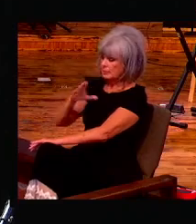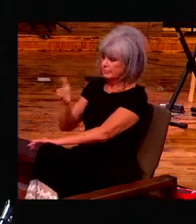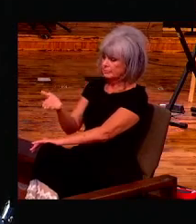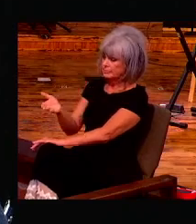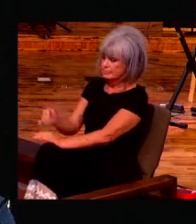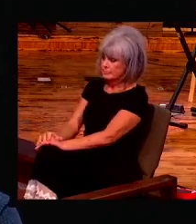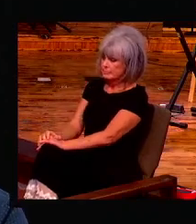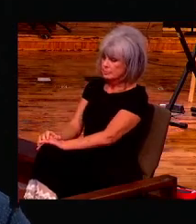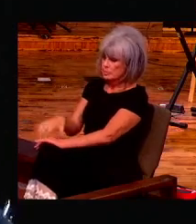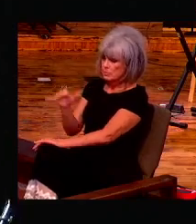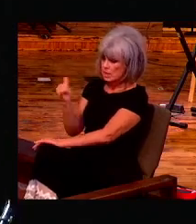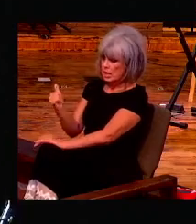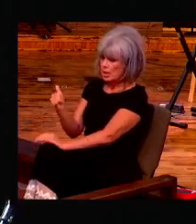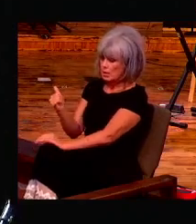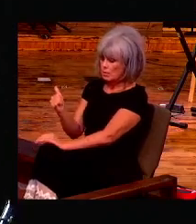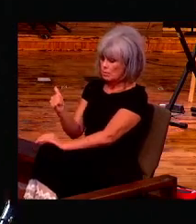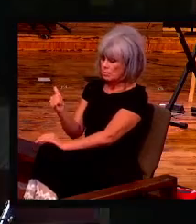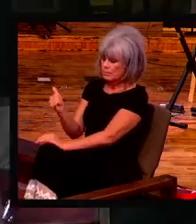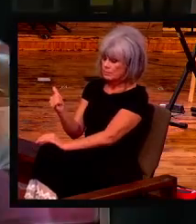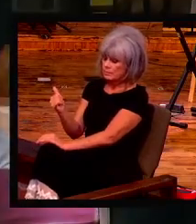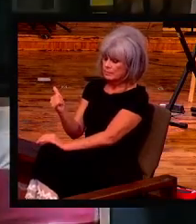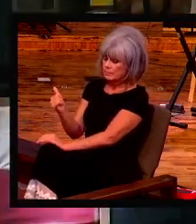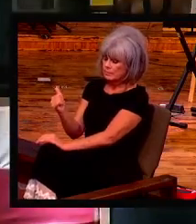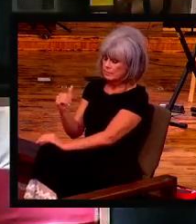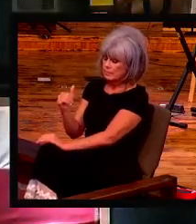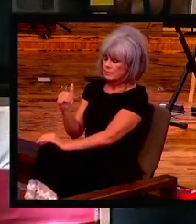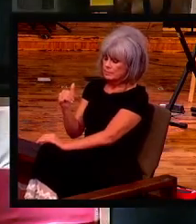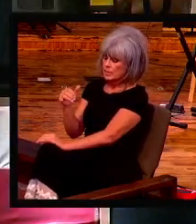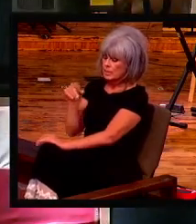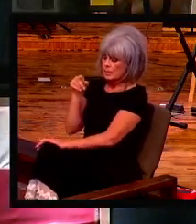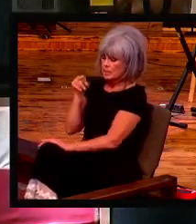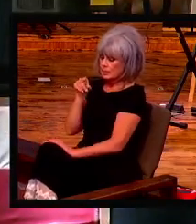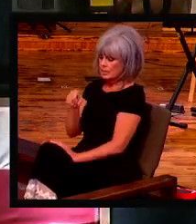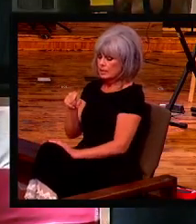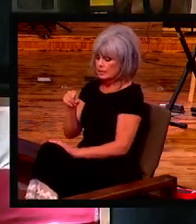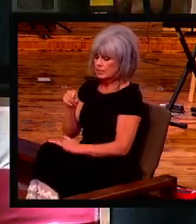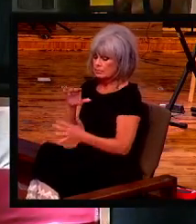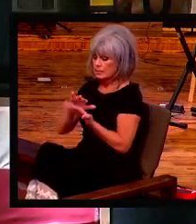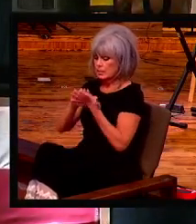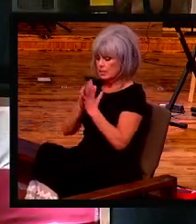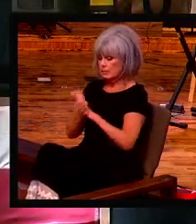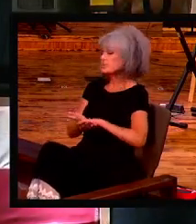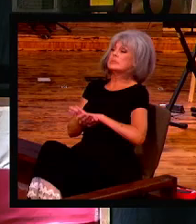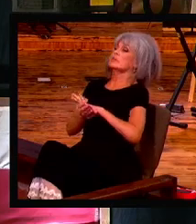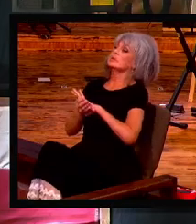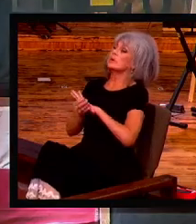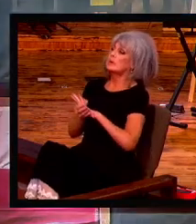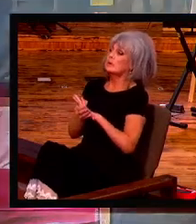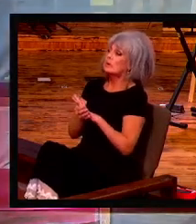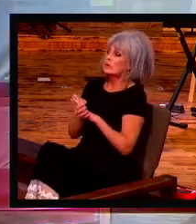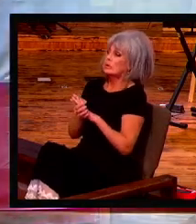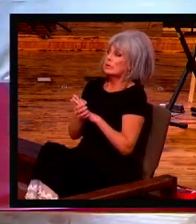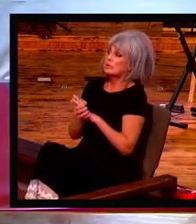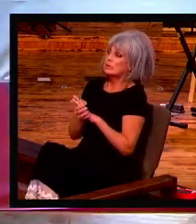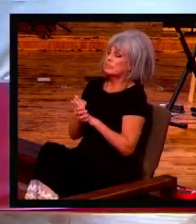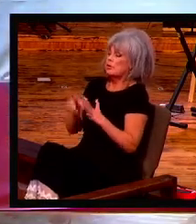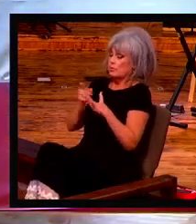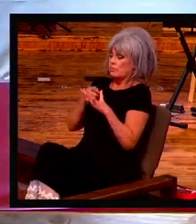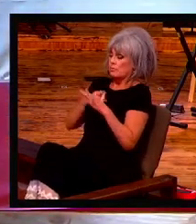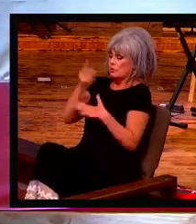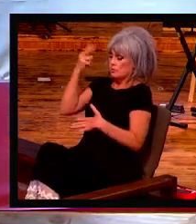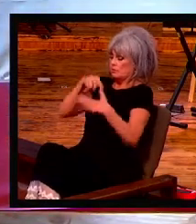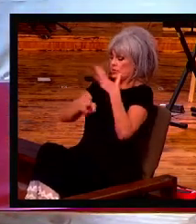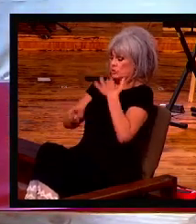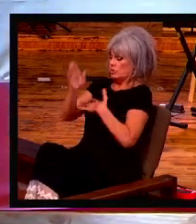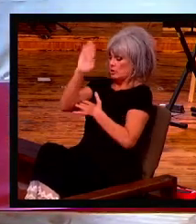So now he gets put in a position where he gets to go back to the original vision that God gave